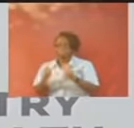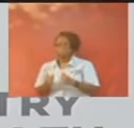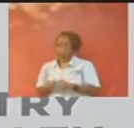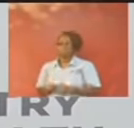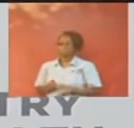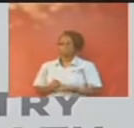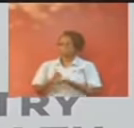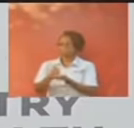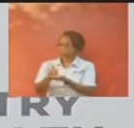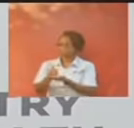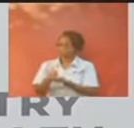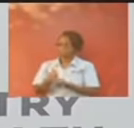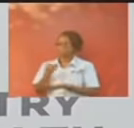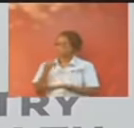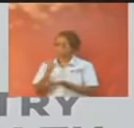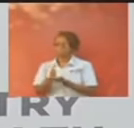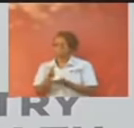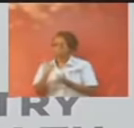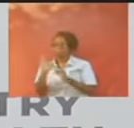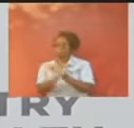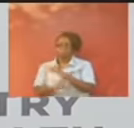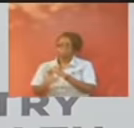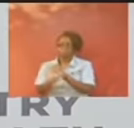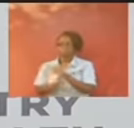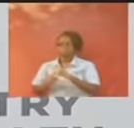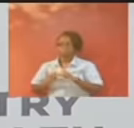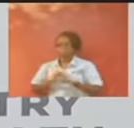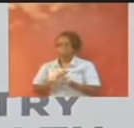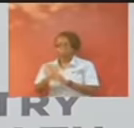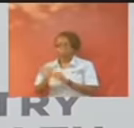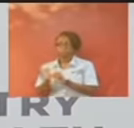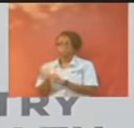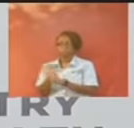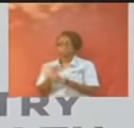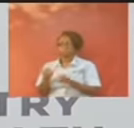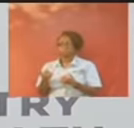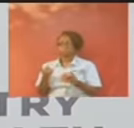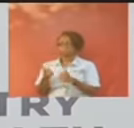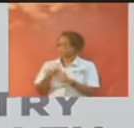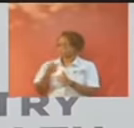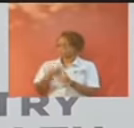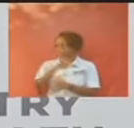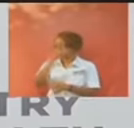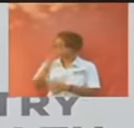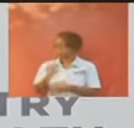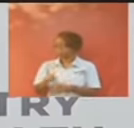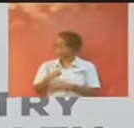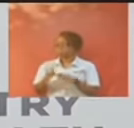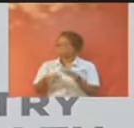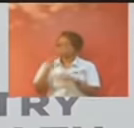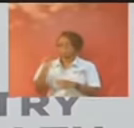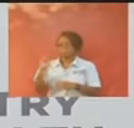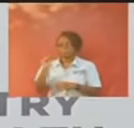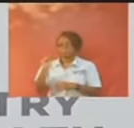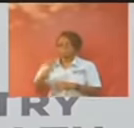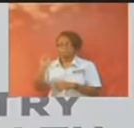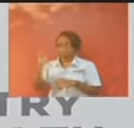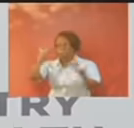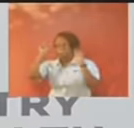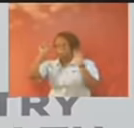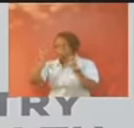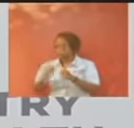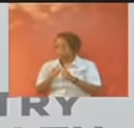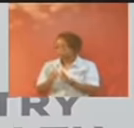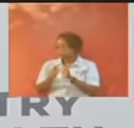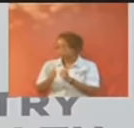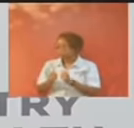As regards the reopening of the Arima Race Club, that guidelines or strategies would really have to be reviewed by the